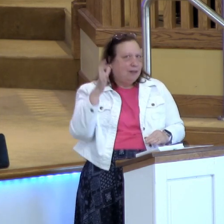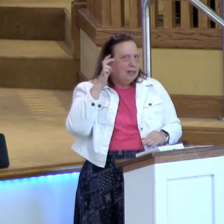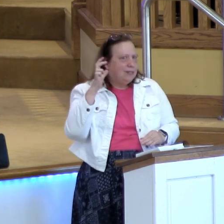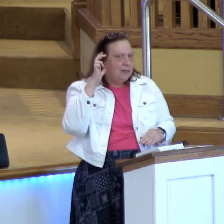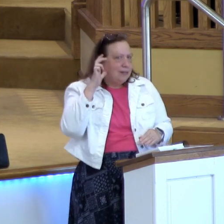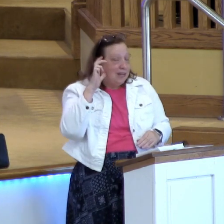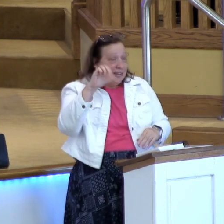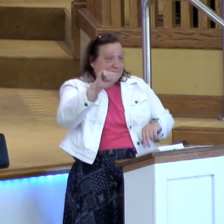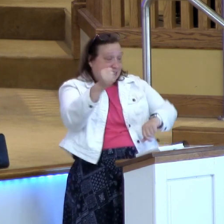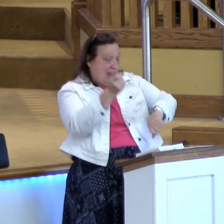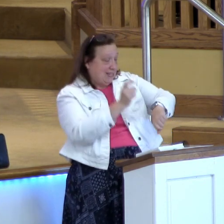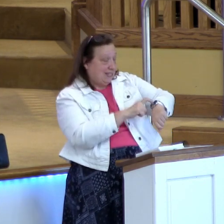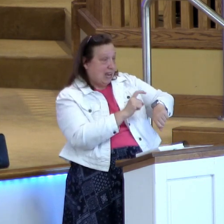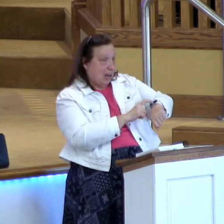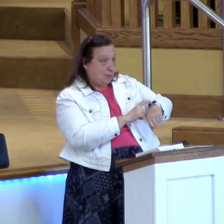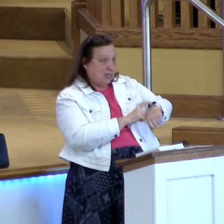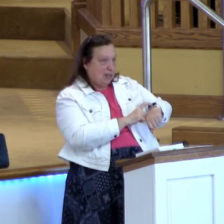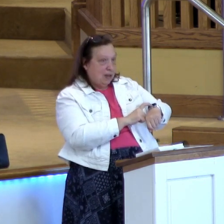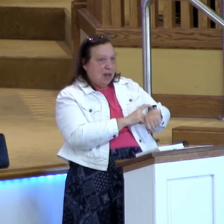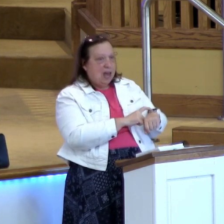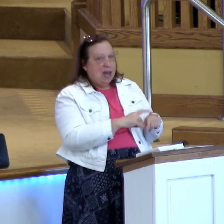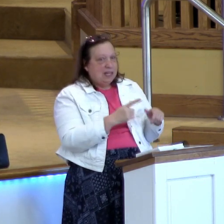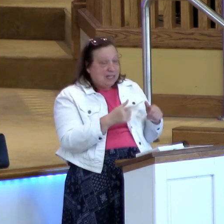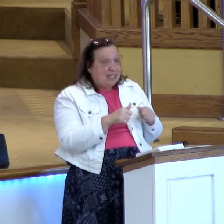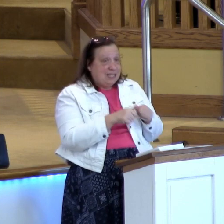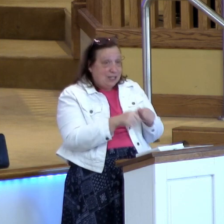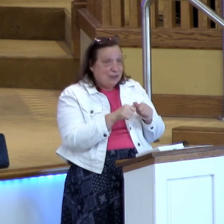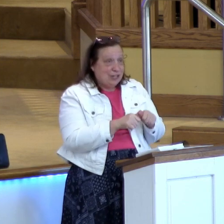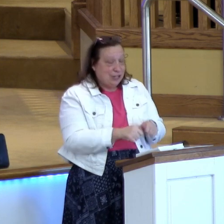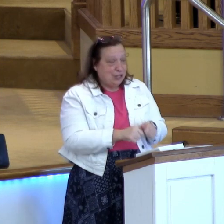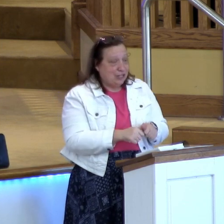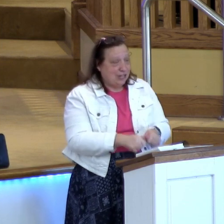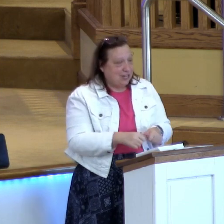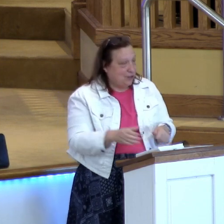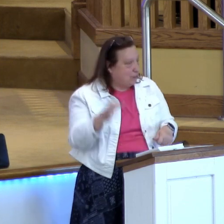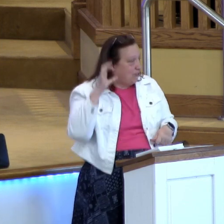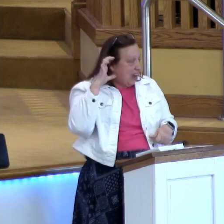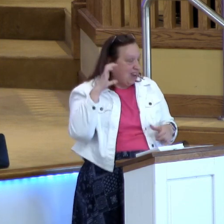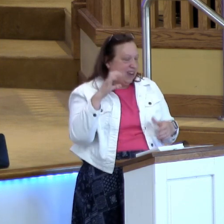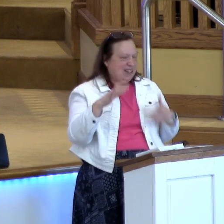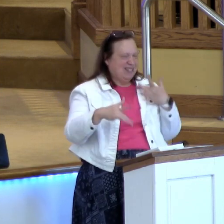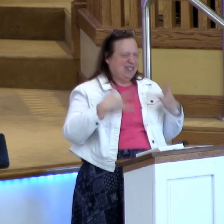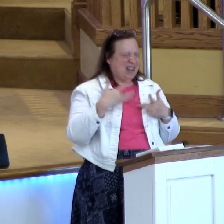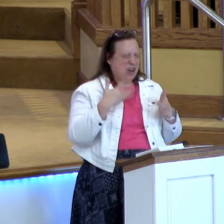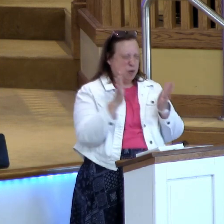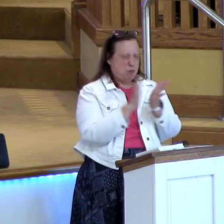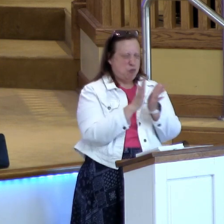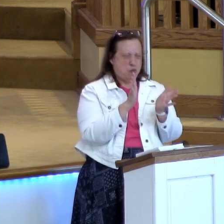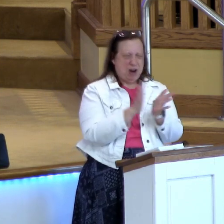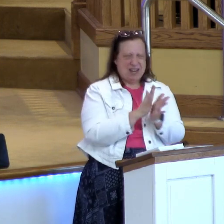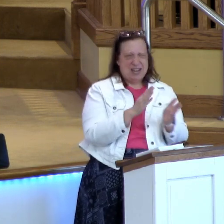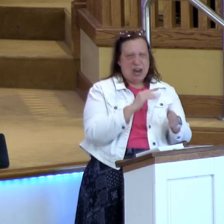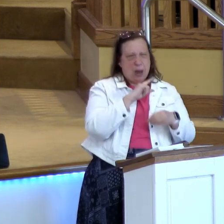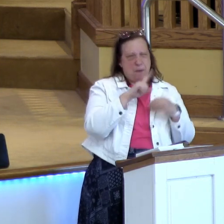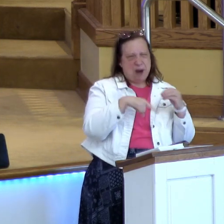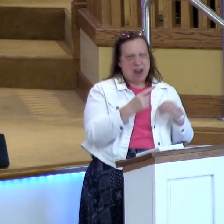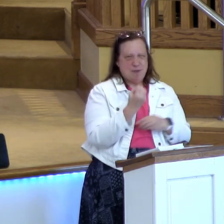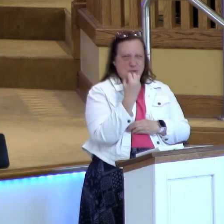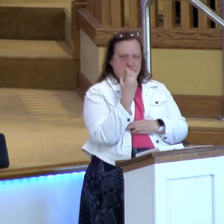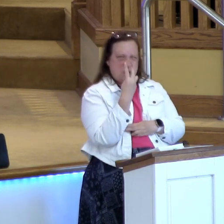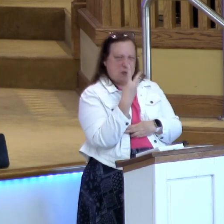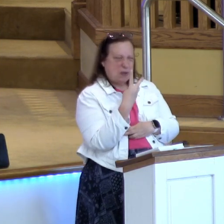times in a row, and I ran out of playbacks, and I kept playing it again and over, and man, I was about to have a shouting time about 12:30 this morning, amen. So